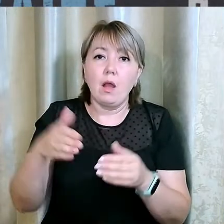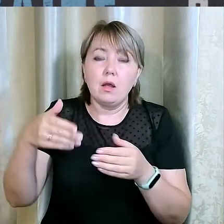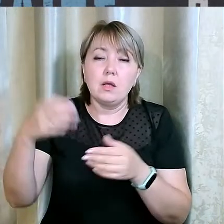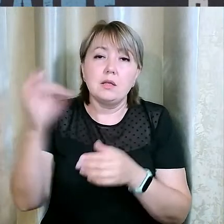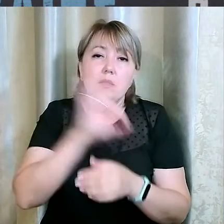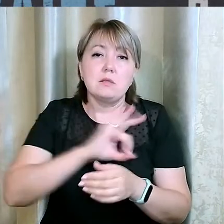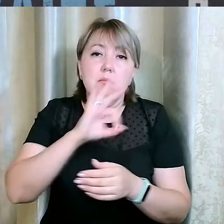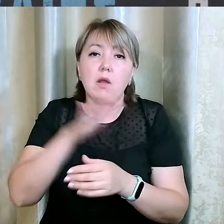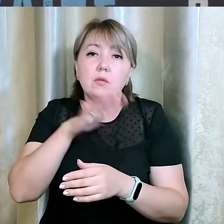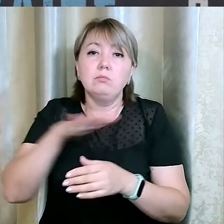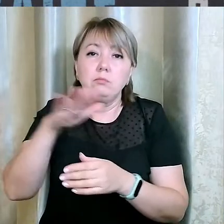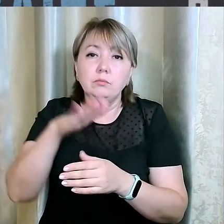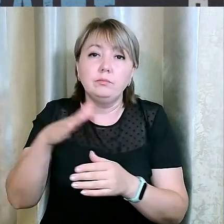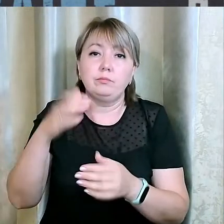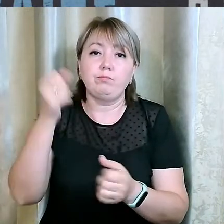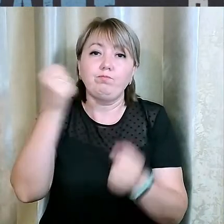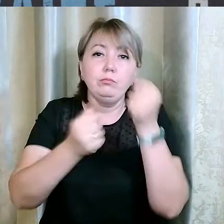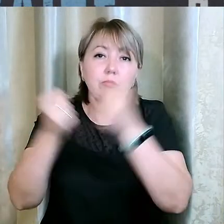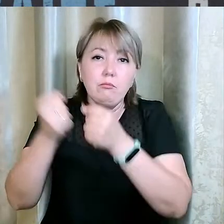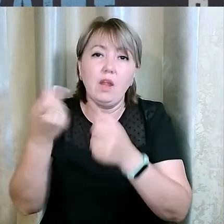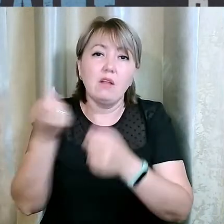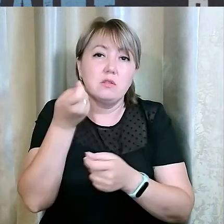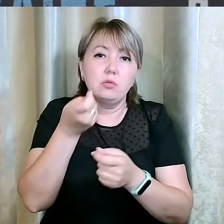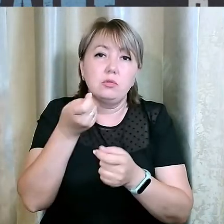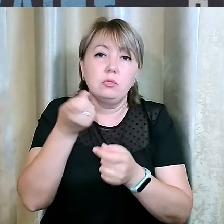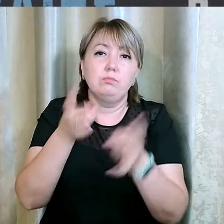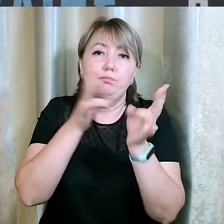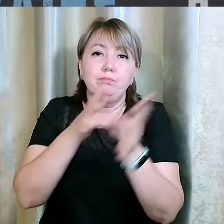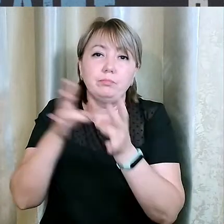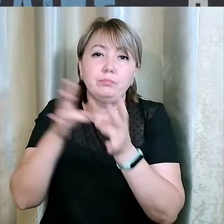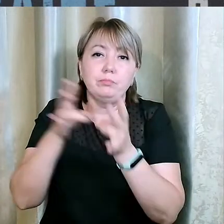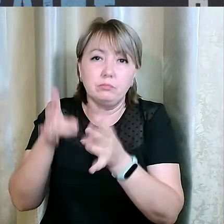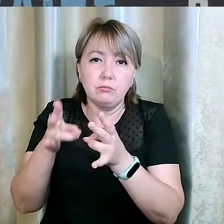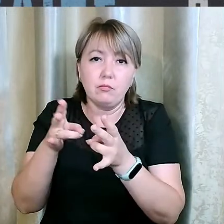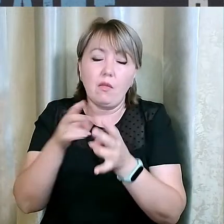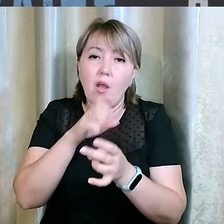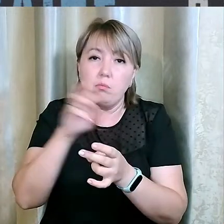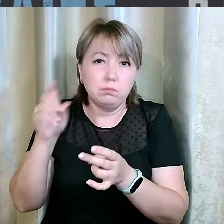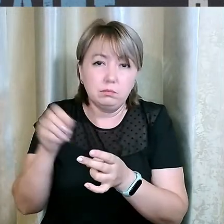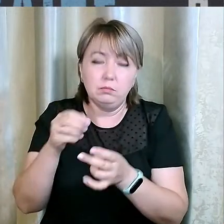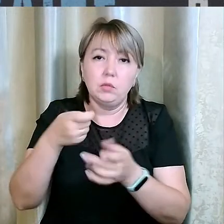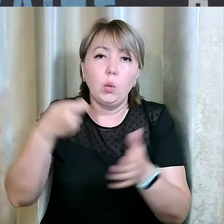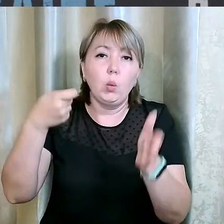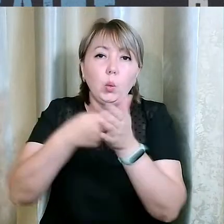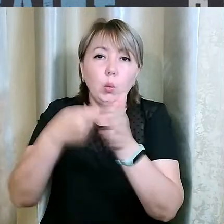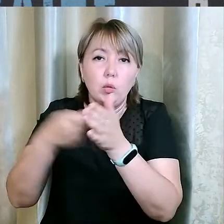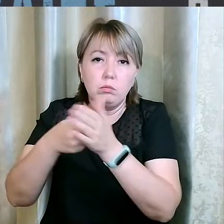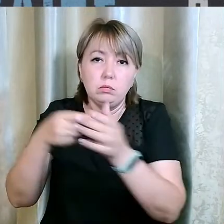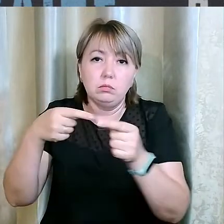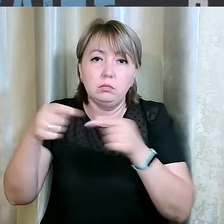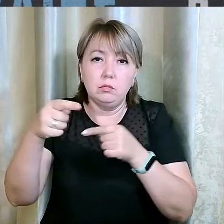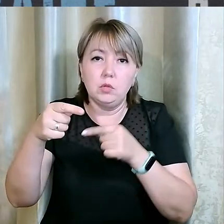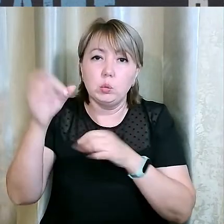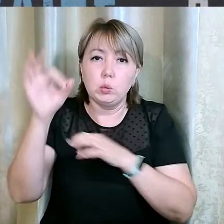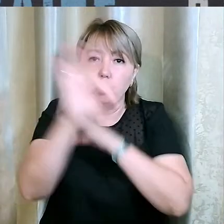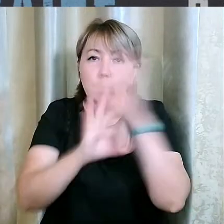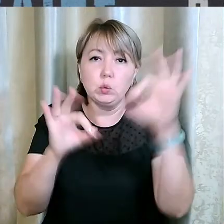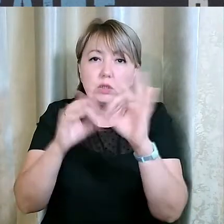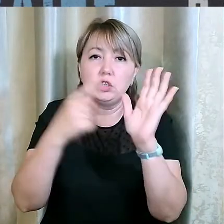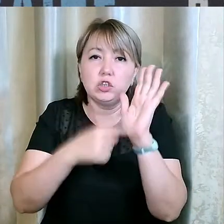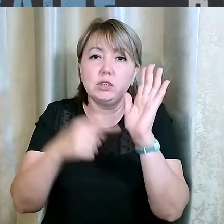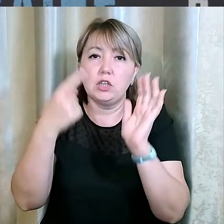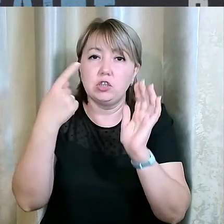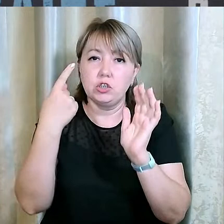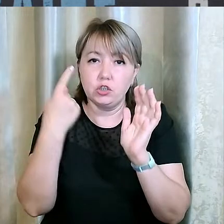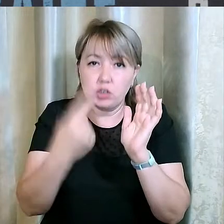and unbreakable. The grain destroyed in Ismail as a result of the Russian attack on the 2nd of August could